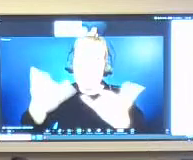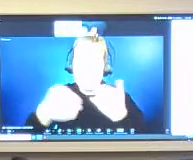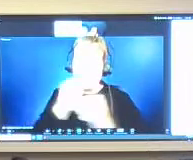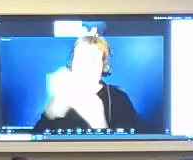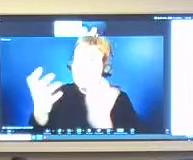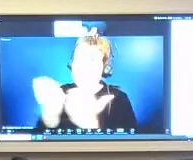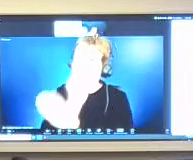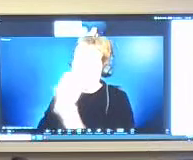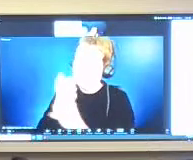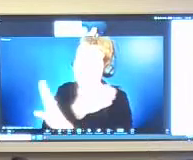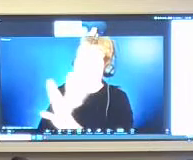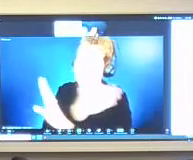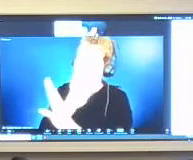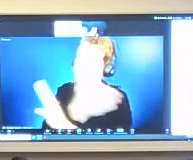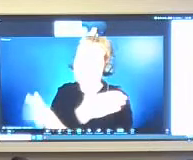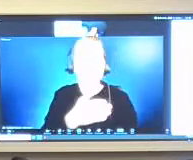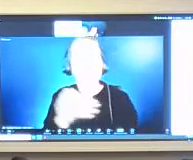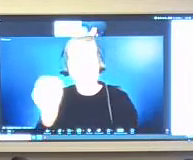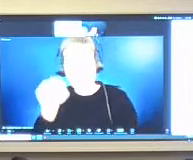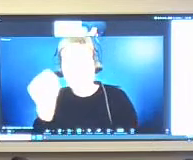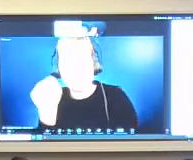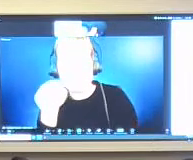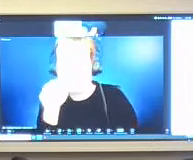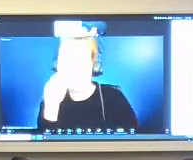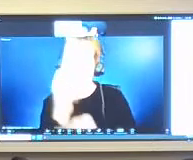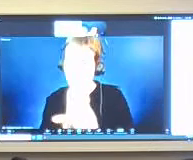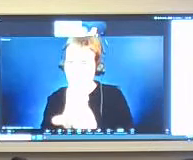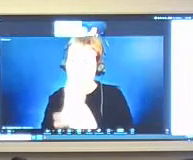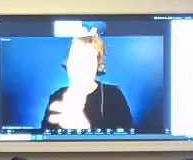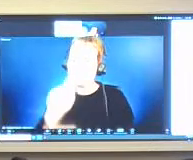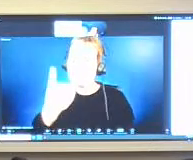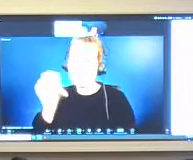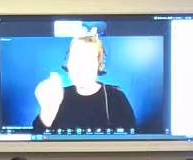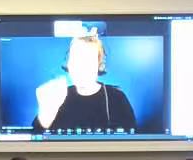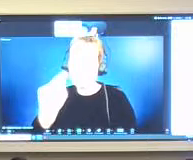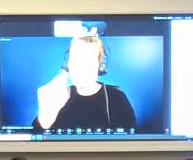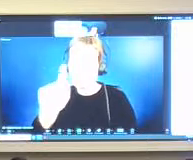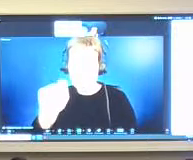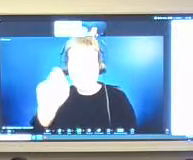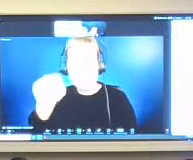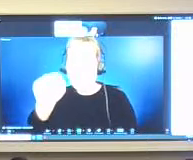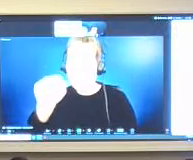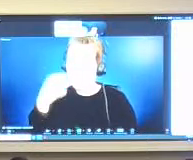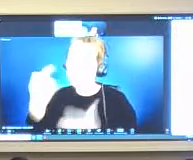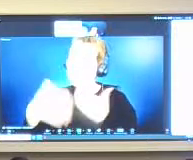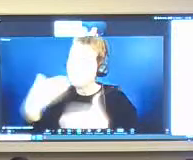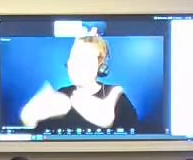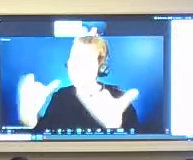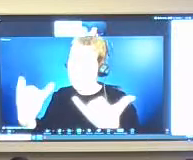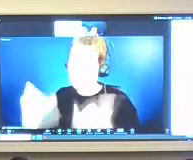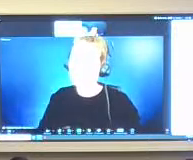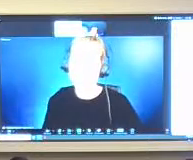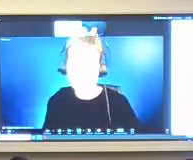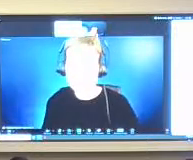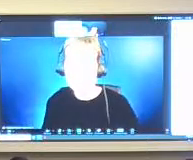That's okay. We still did it. All right, anything else on that?